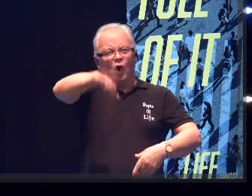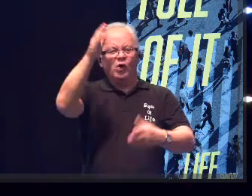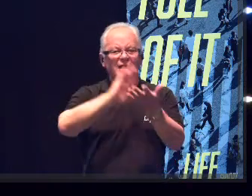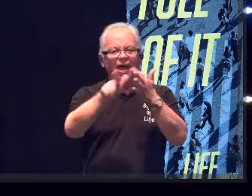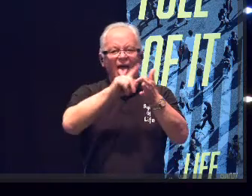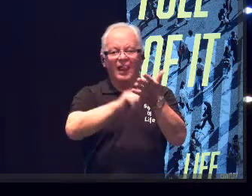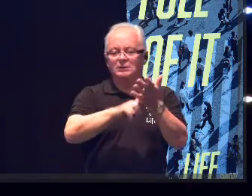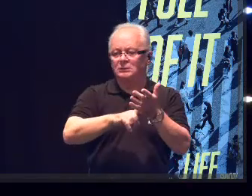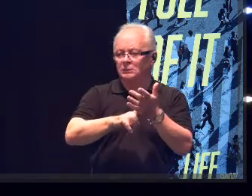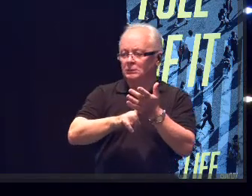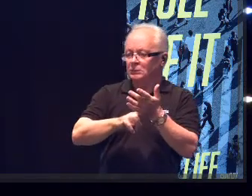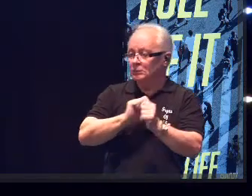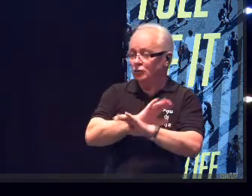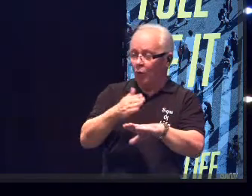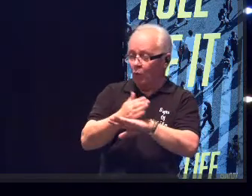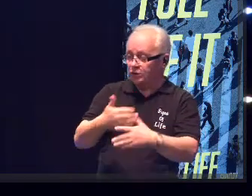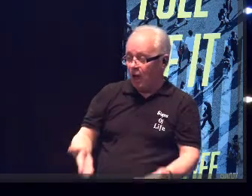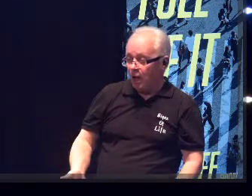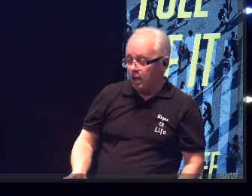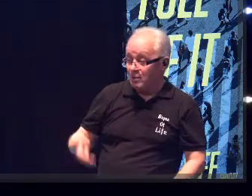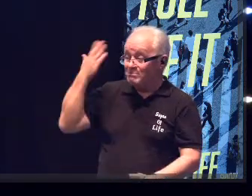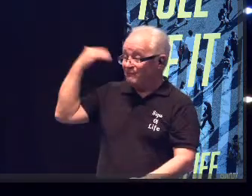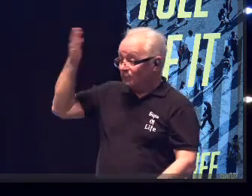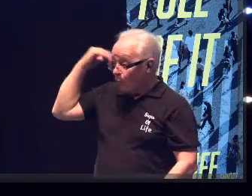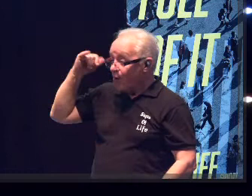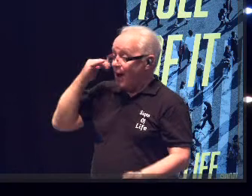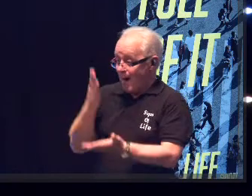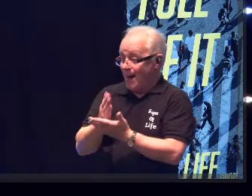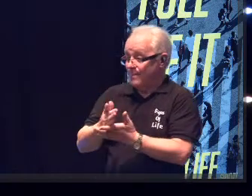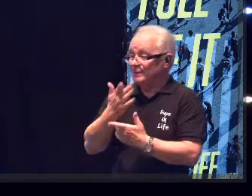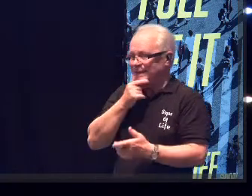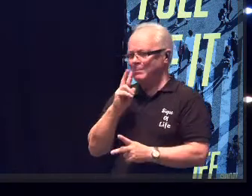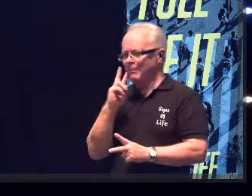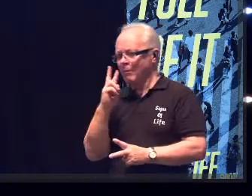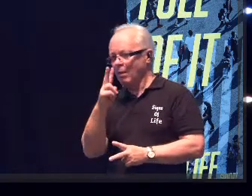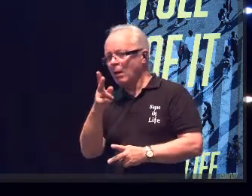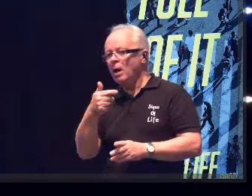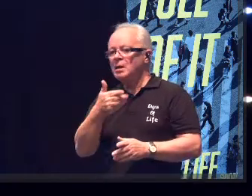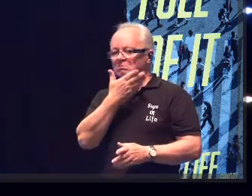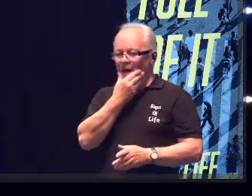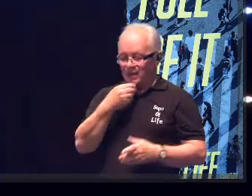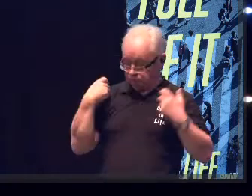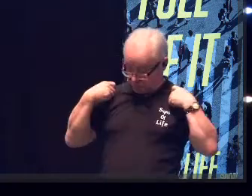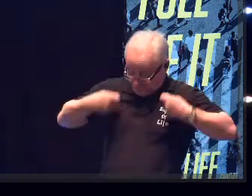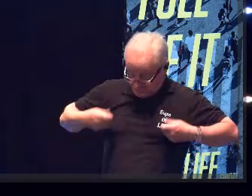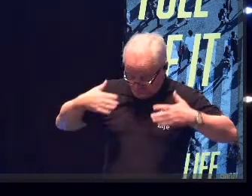Maybe it never worked, I don't know. It might be the truth, but nobody's listening.